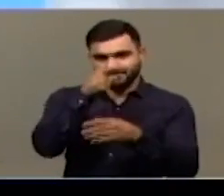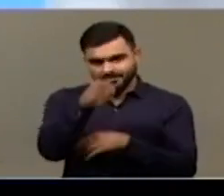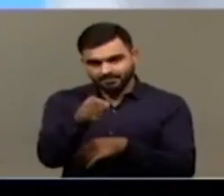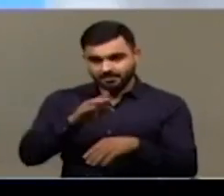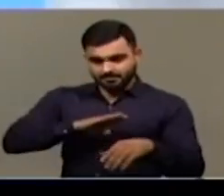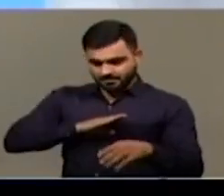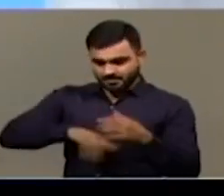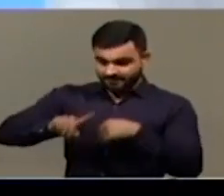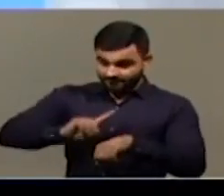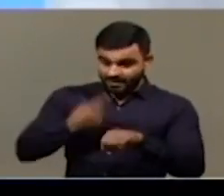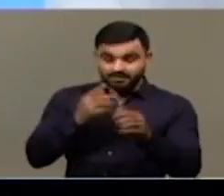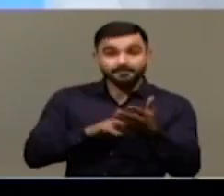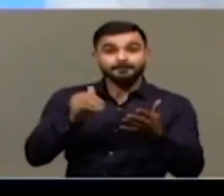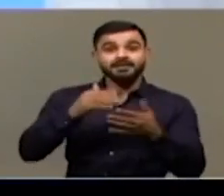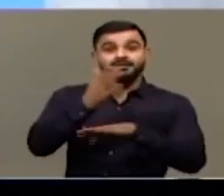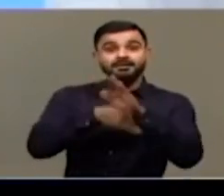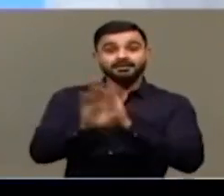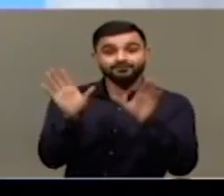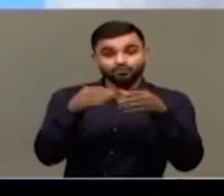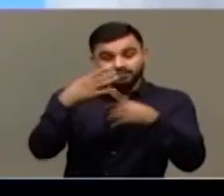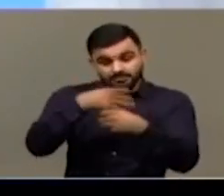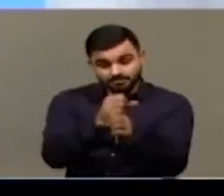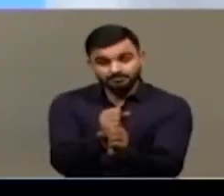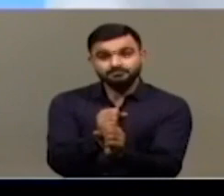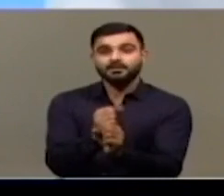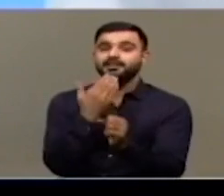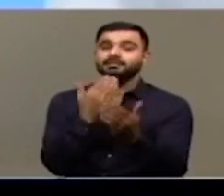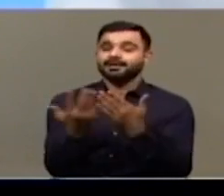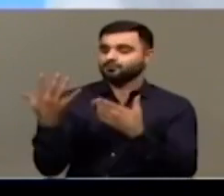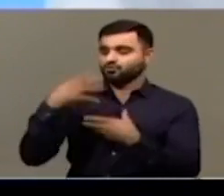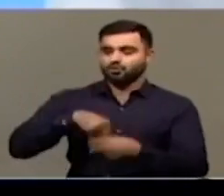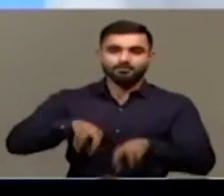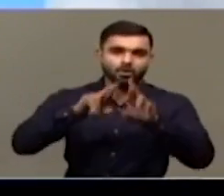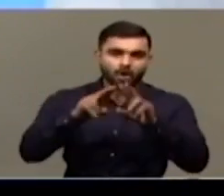dhanyawad judne ke liye. Ummeed karte hain aapki jo yojnaen hain zameen par lagu hongi jaldi.